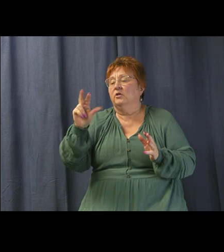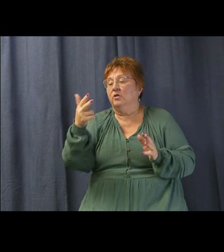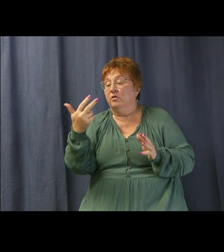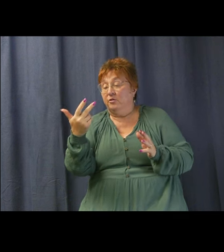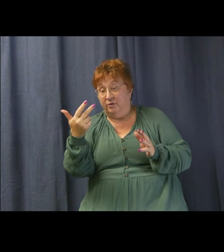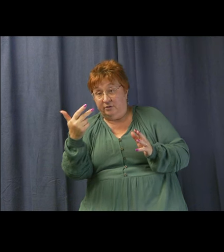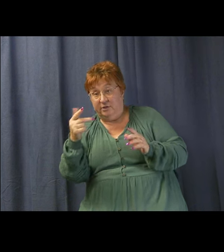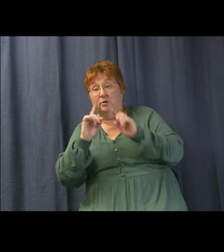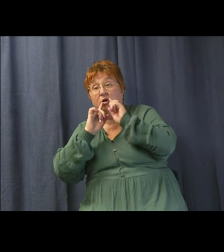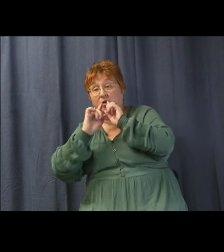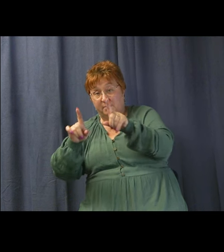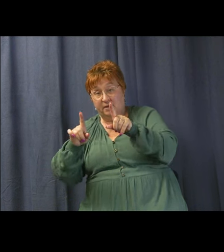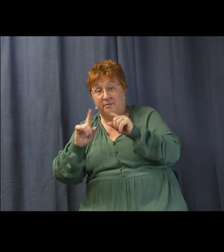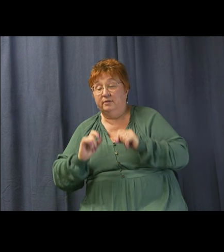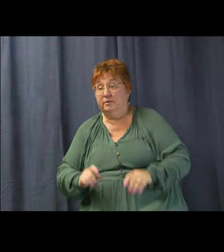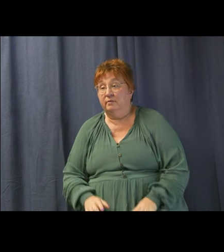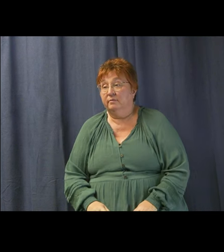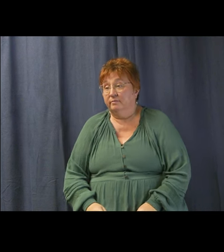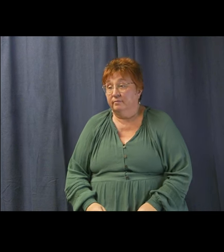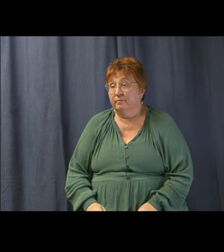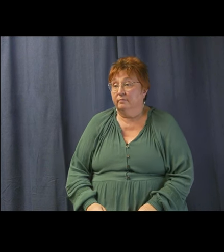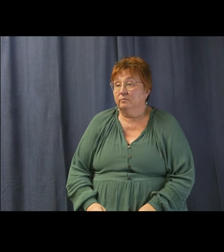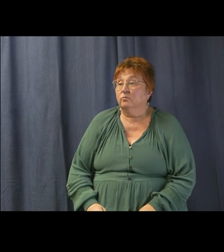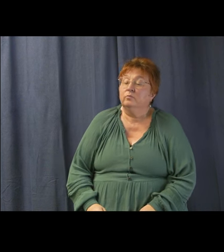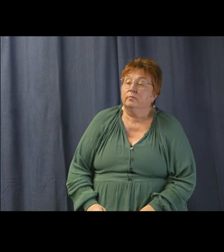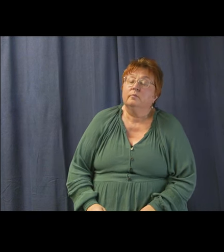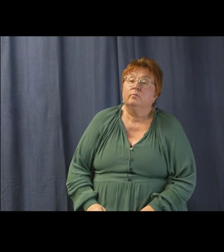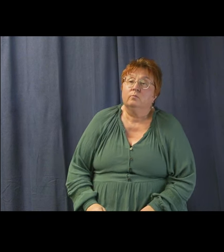613 commandments in the Torah.